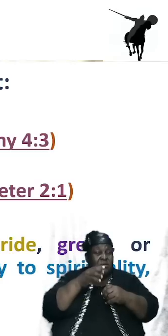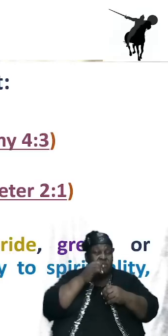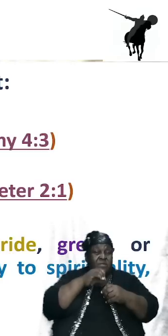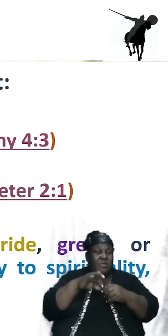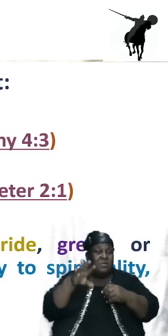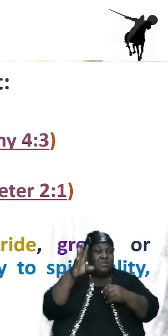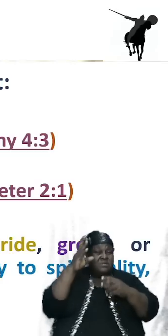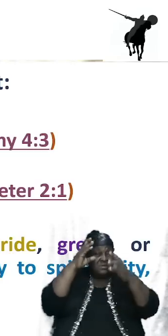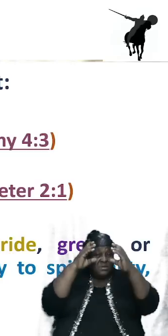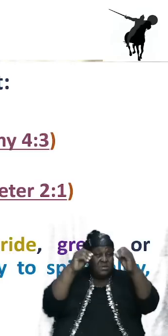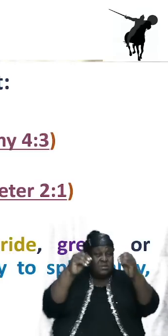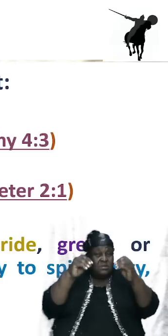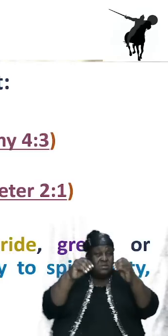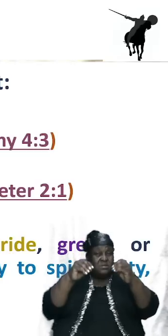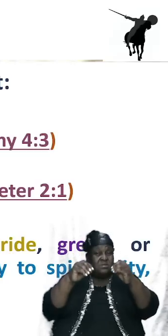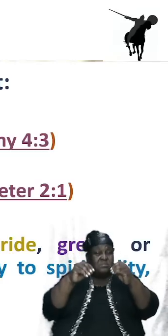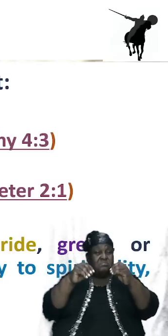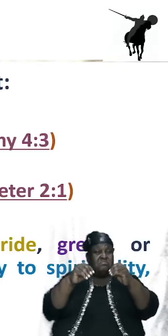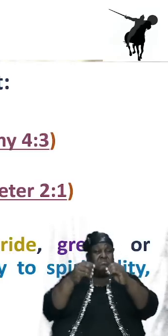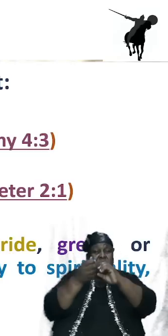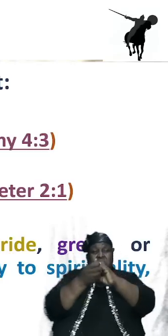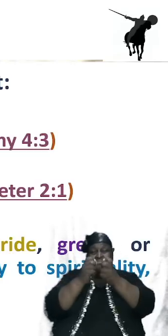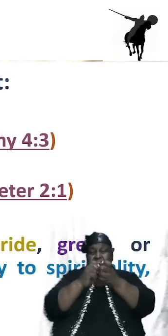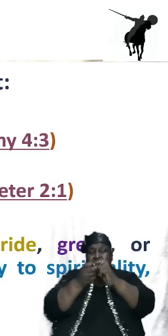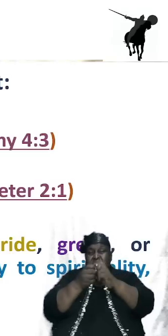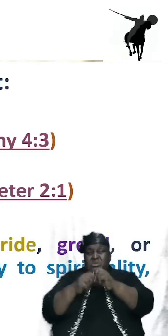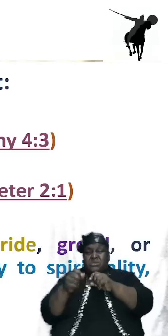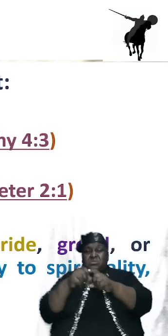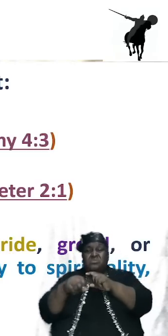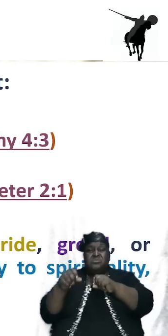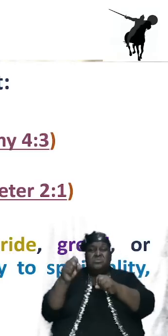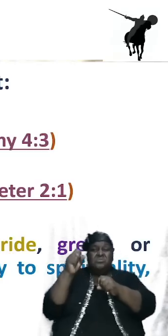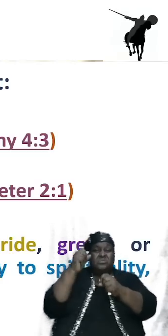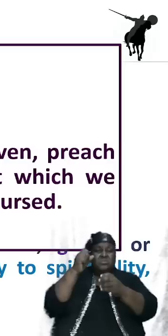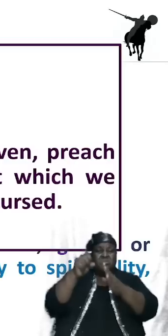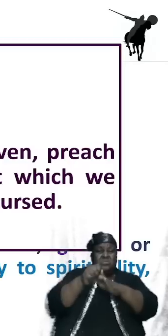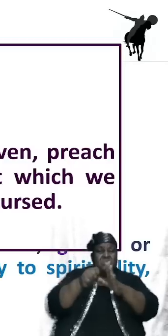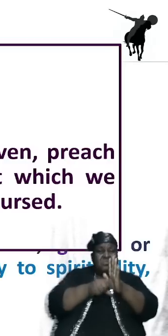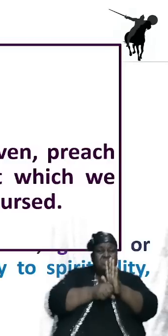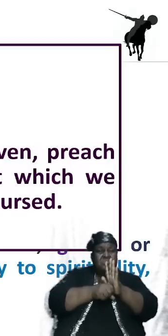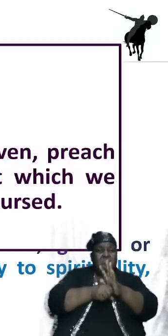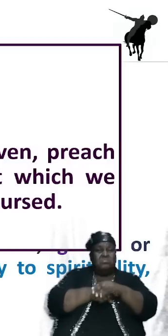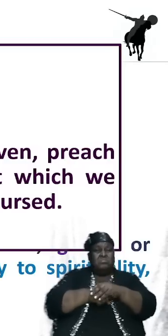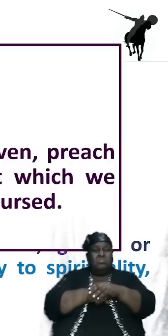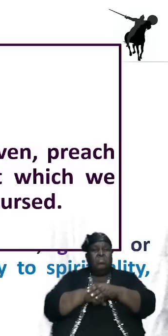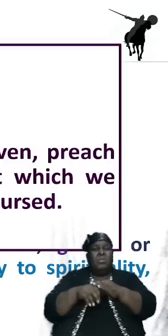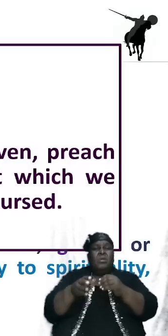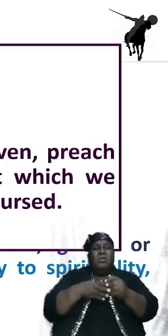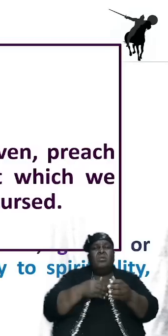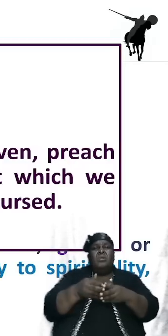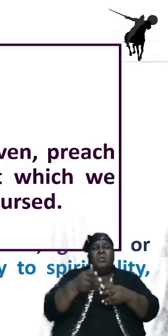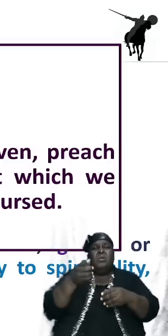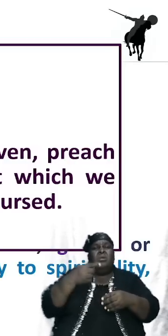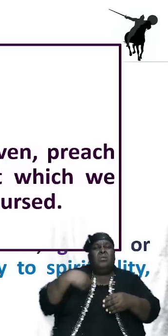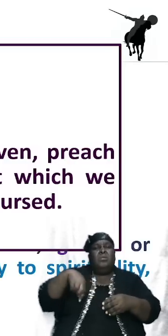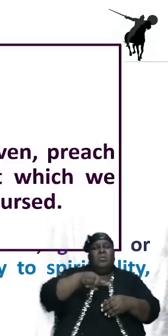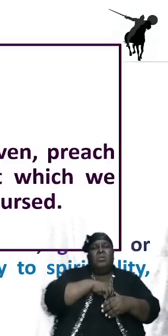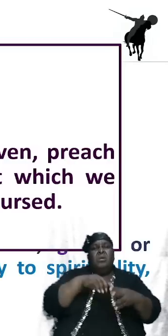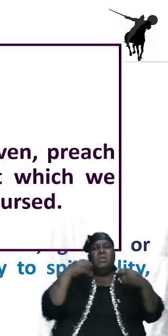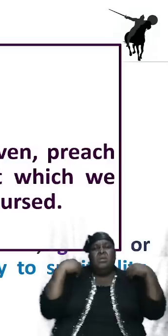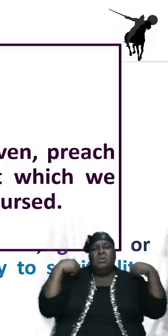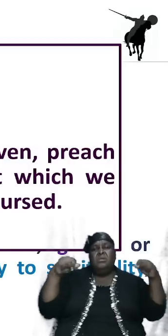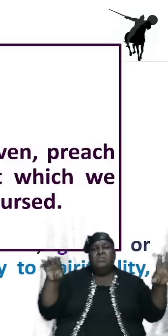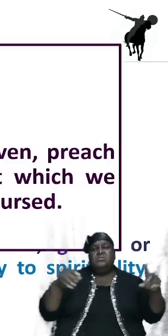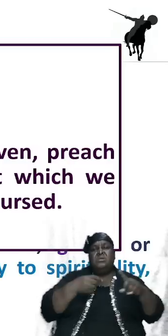but it contradicts scripture. So Galatians chapter 1 verse 8 says, but though we are